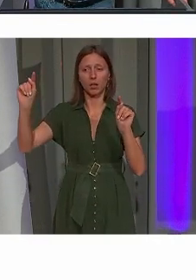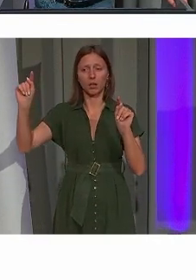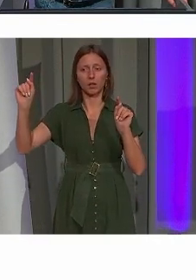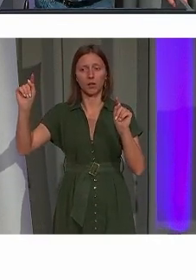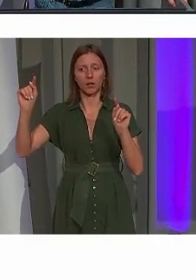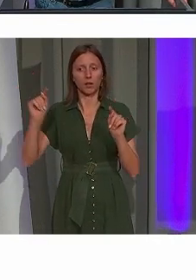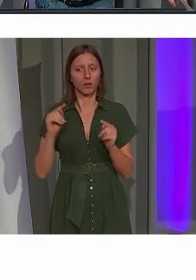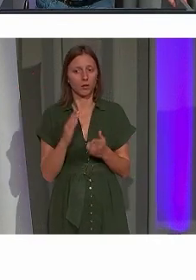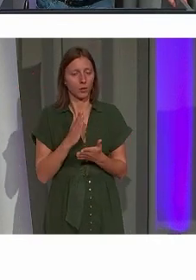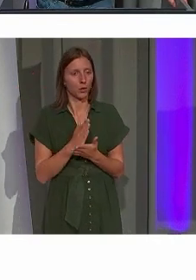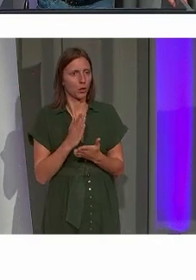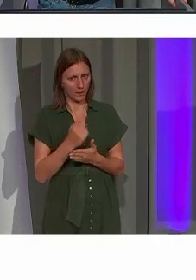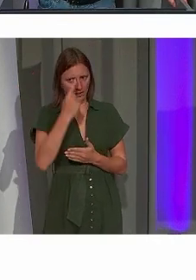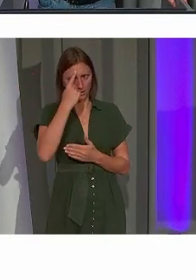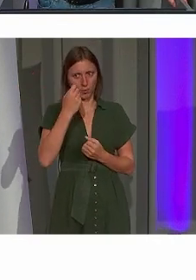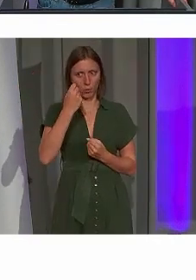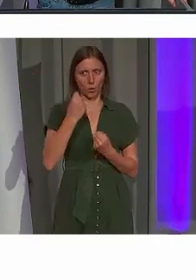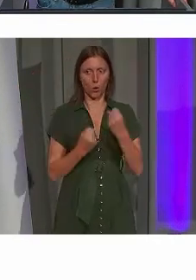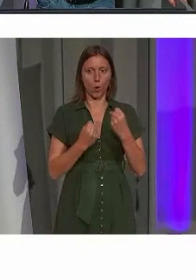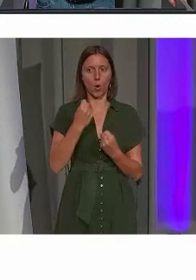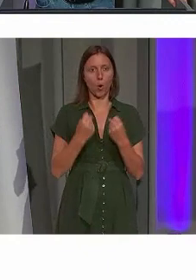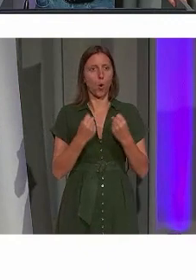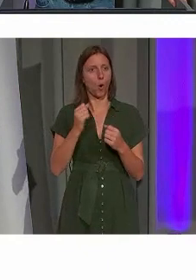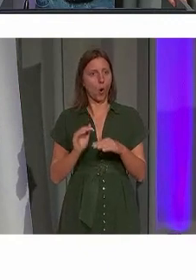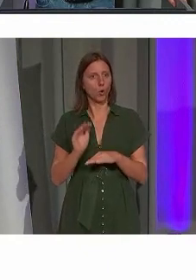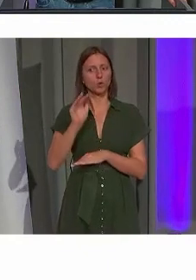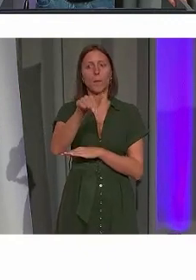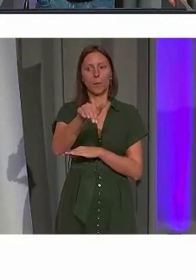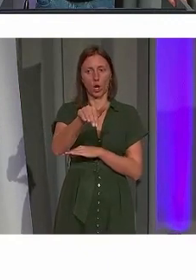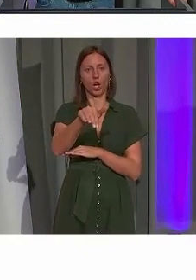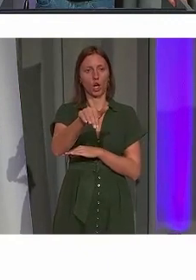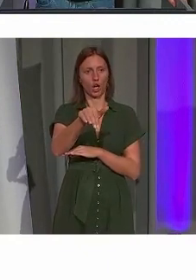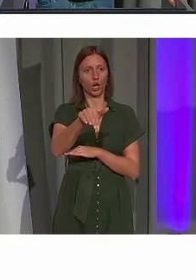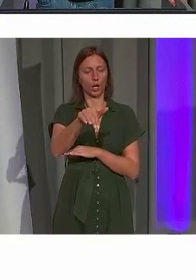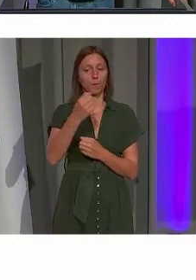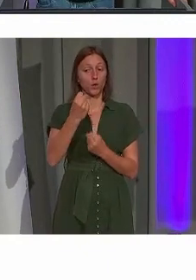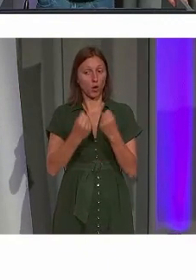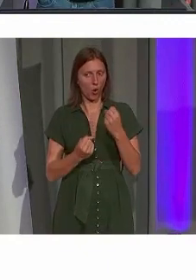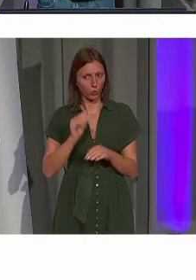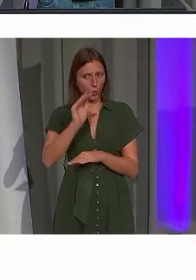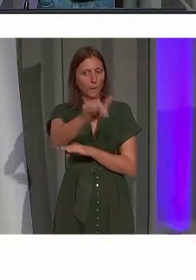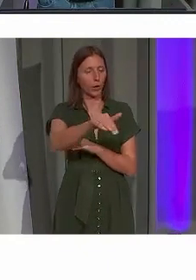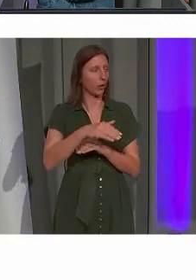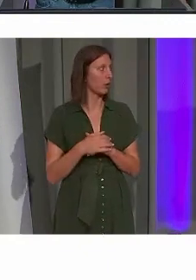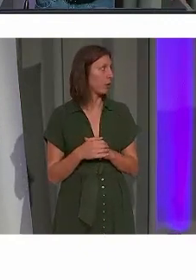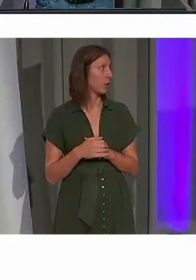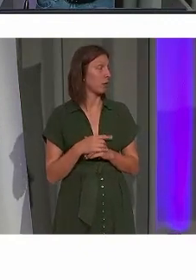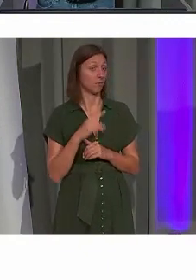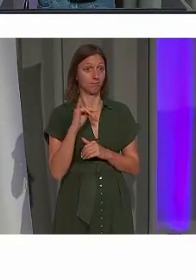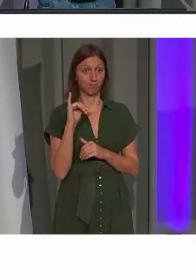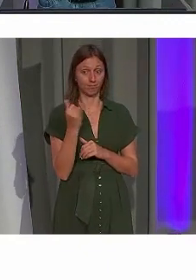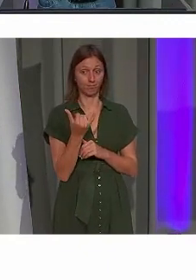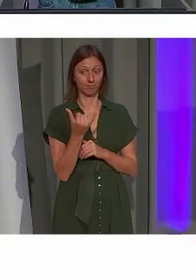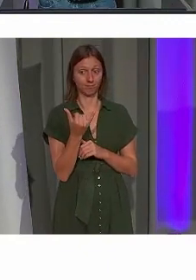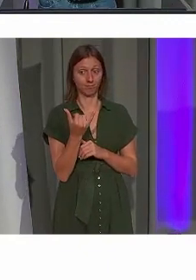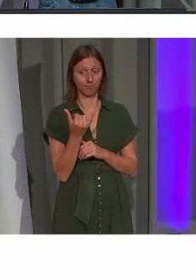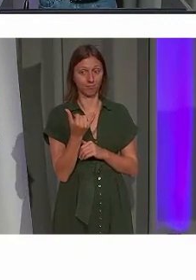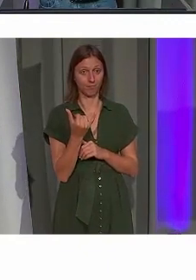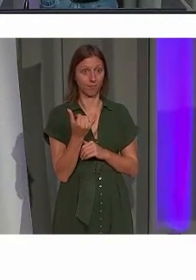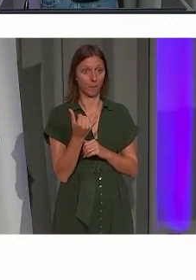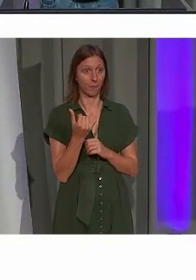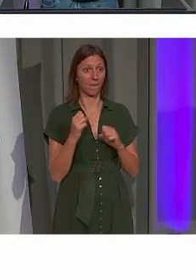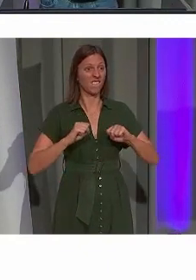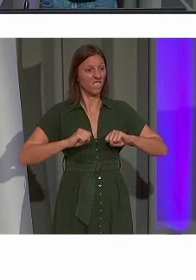experts in a European workshop, and they came with an out-of-the-box idea, and they said, let's build a car